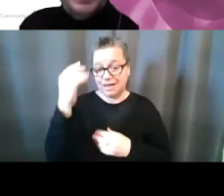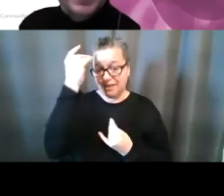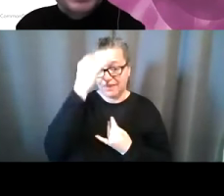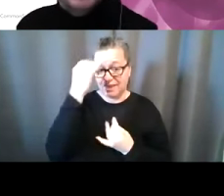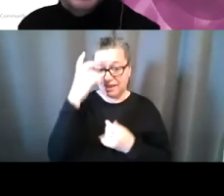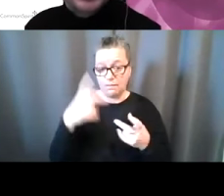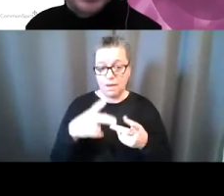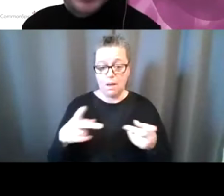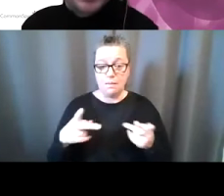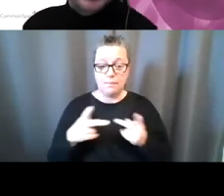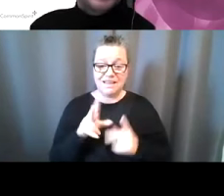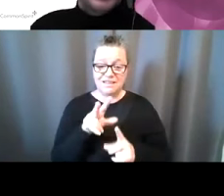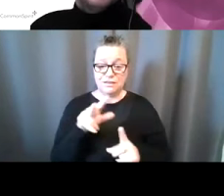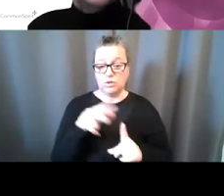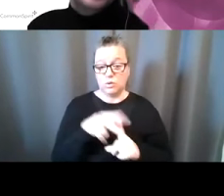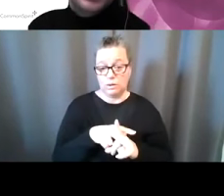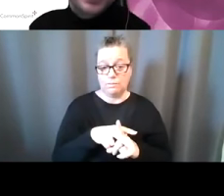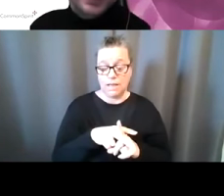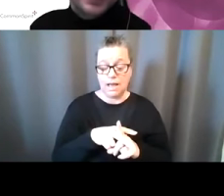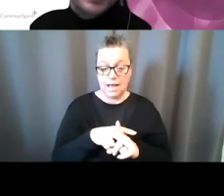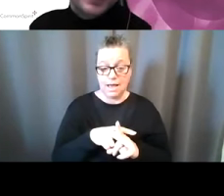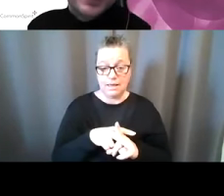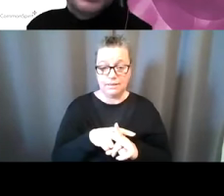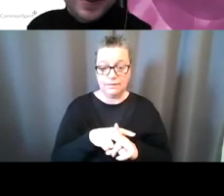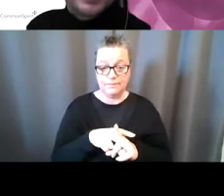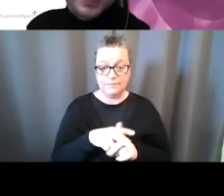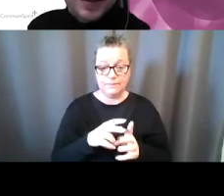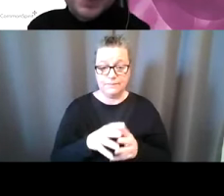to apply these.